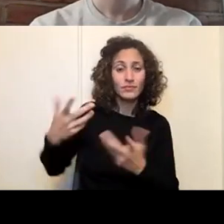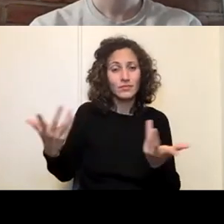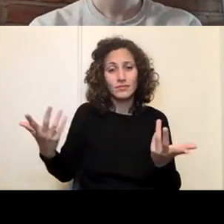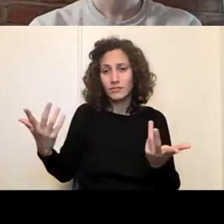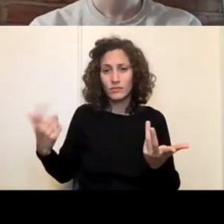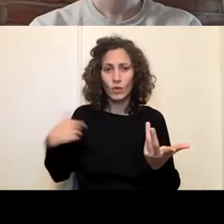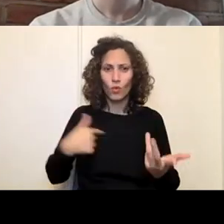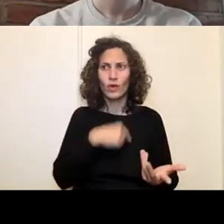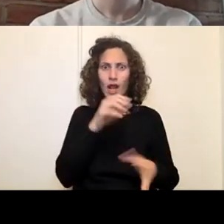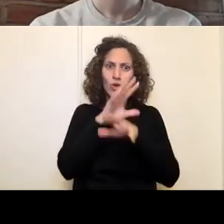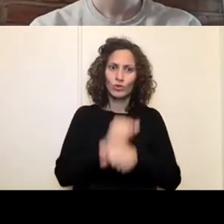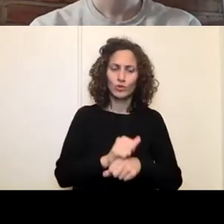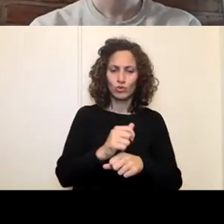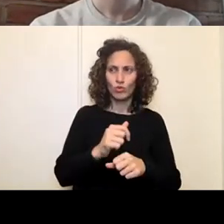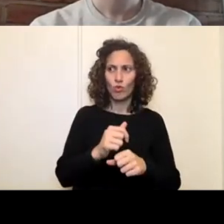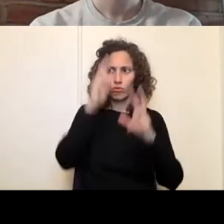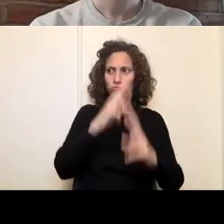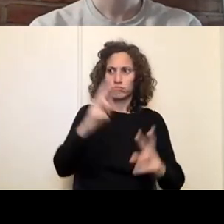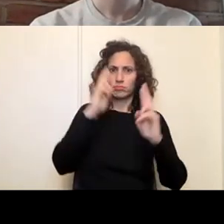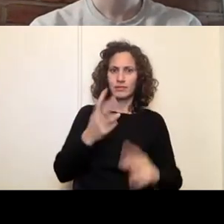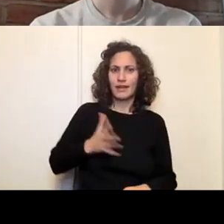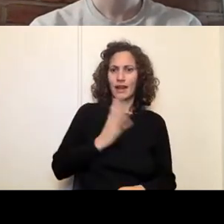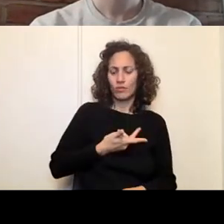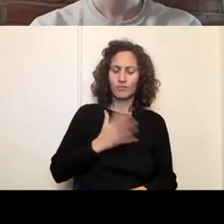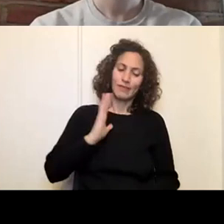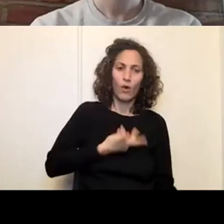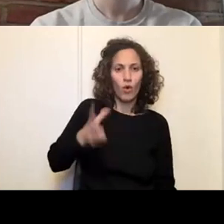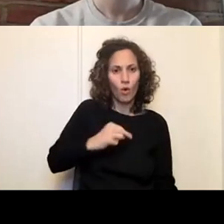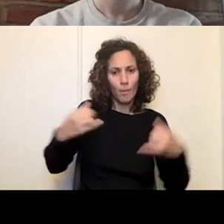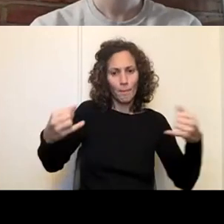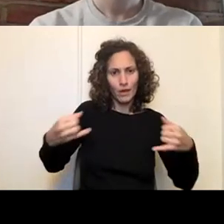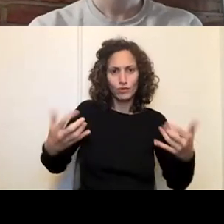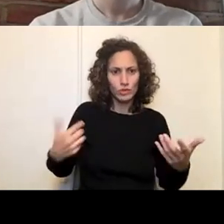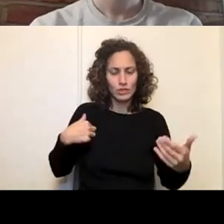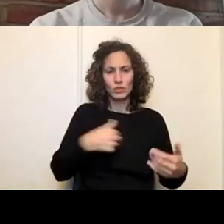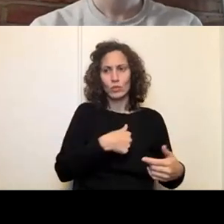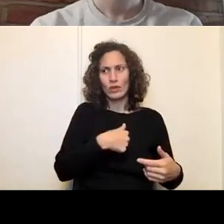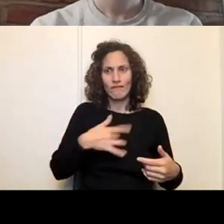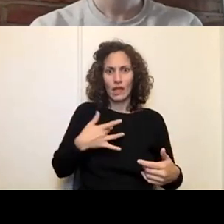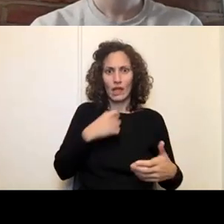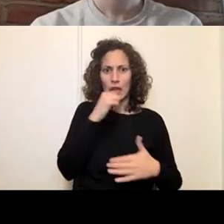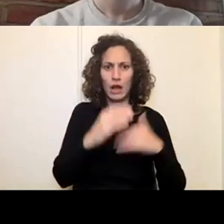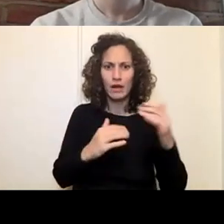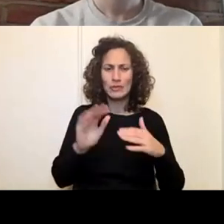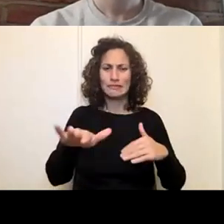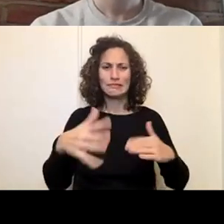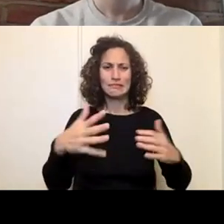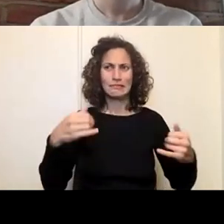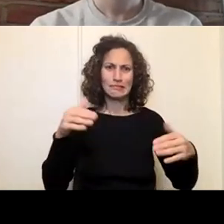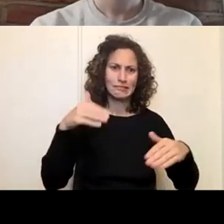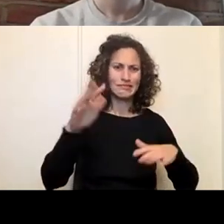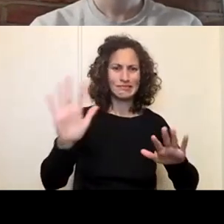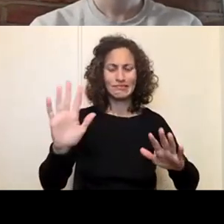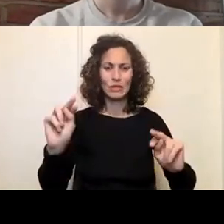respecting our own boundaries at all, and it feels uncomfortable for us to assert them. I will also say that